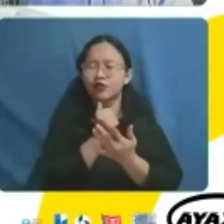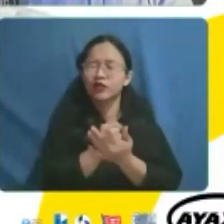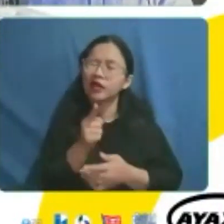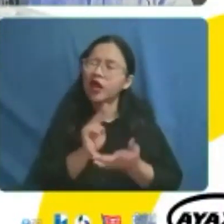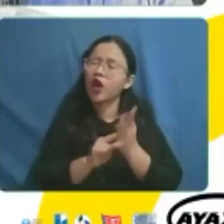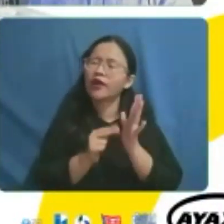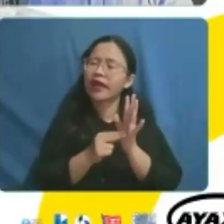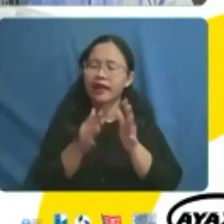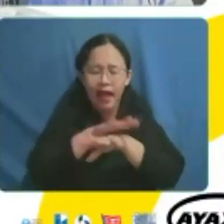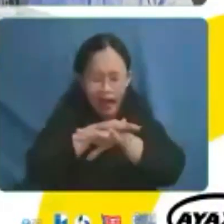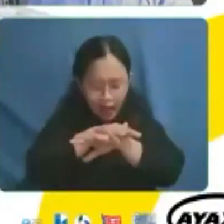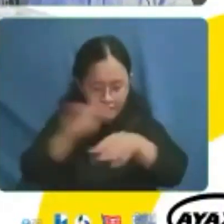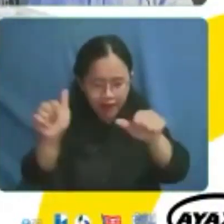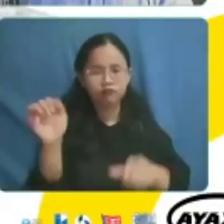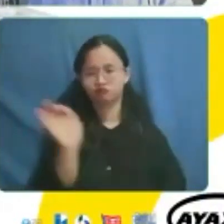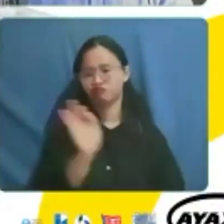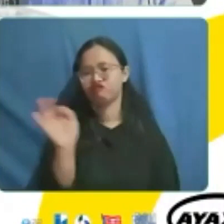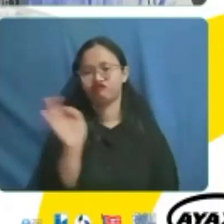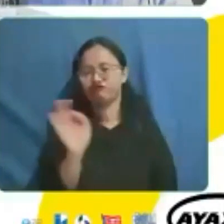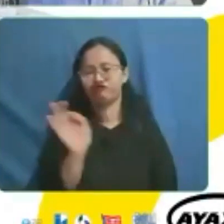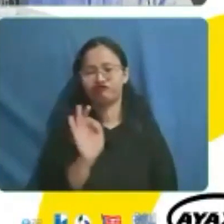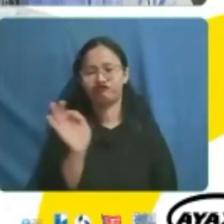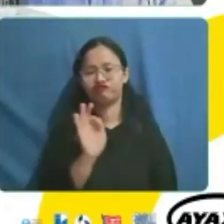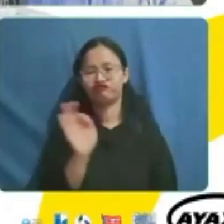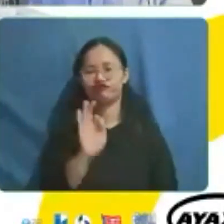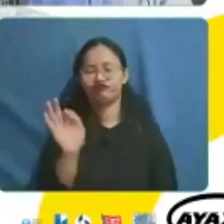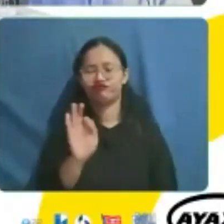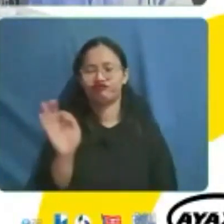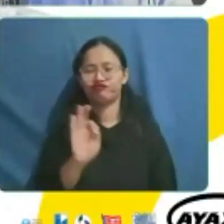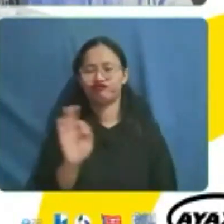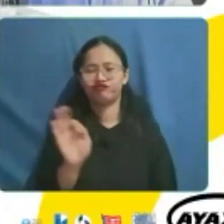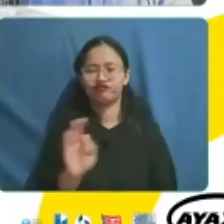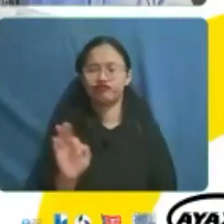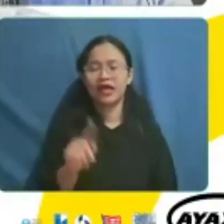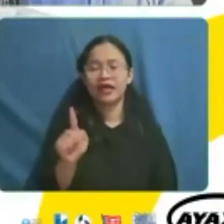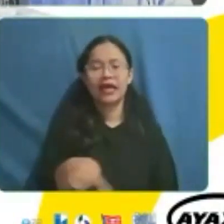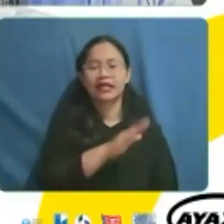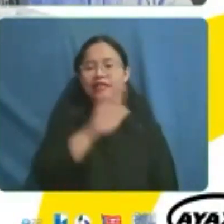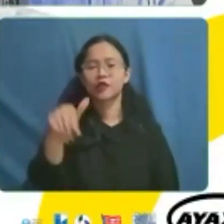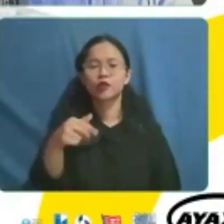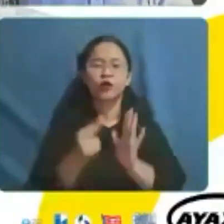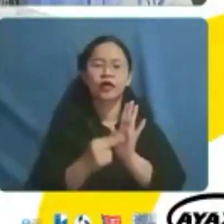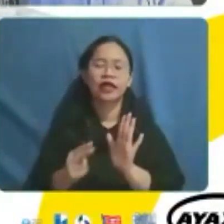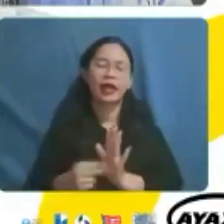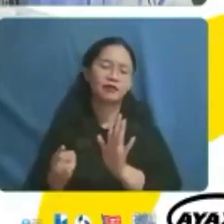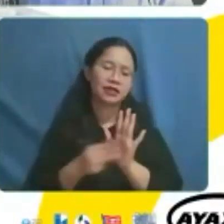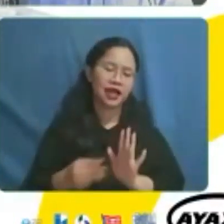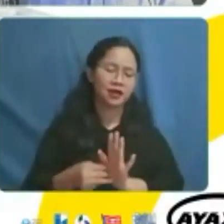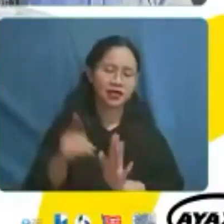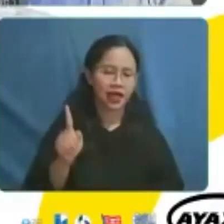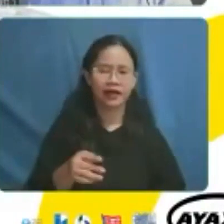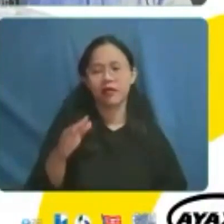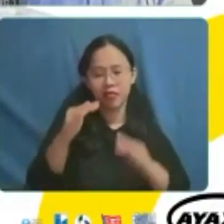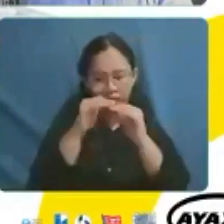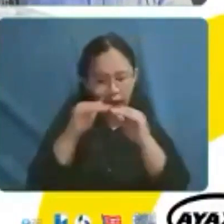in low pollution countries, for example, in Europe, in North America, Canada, Australia, where we